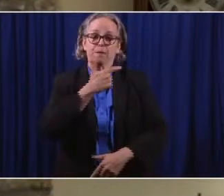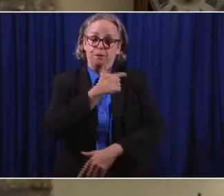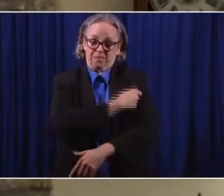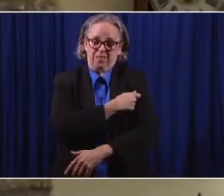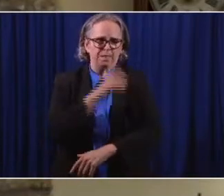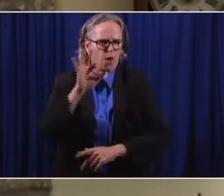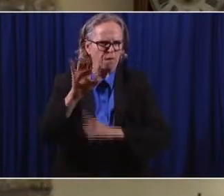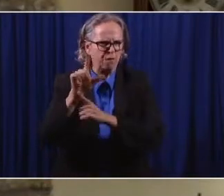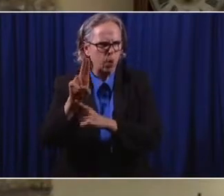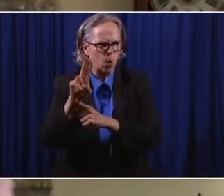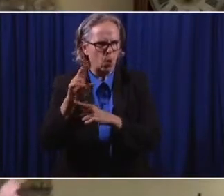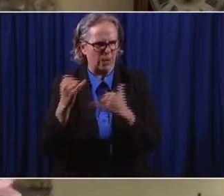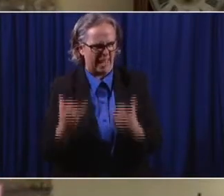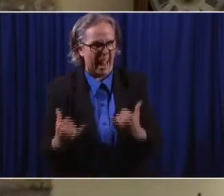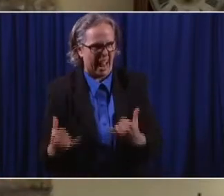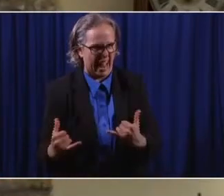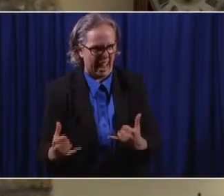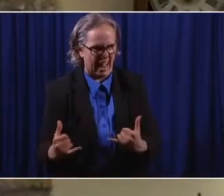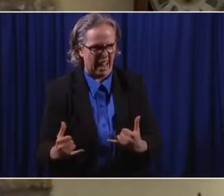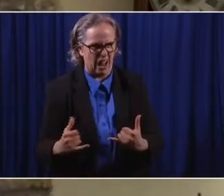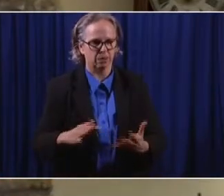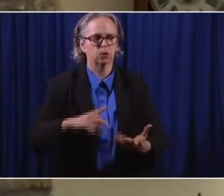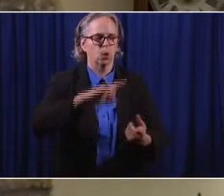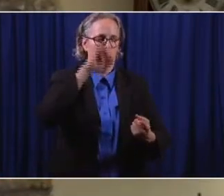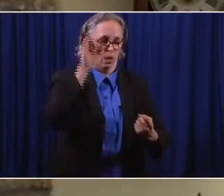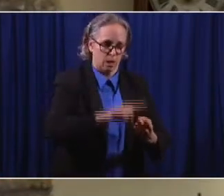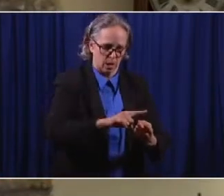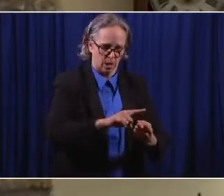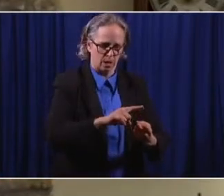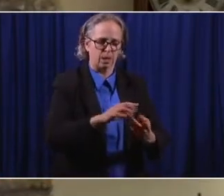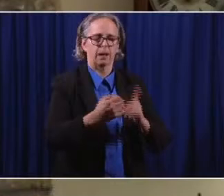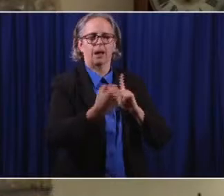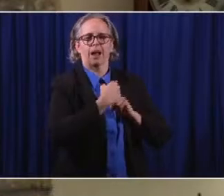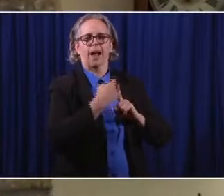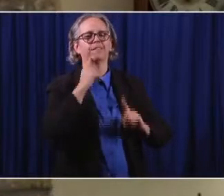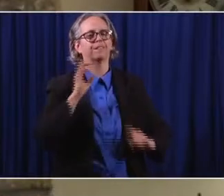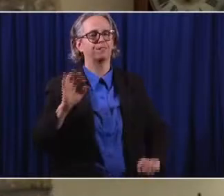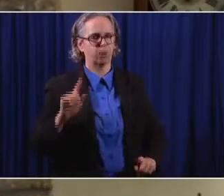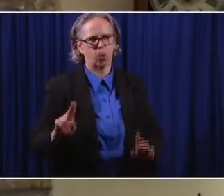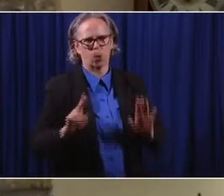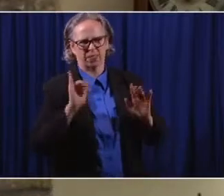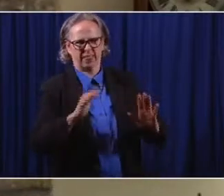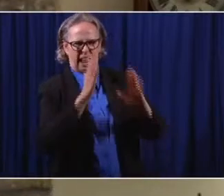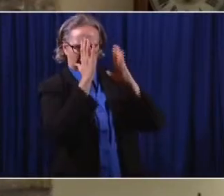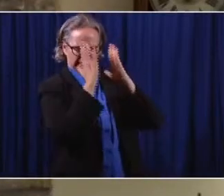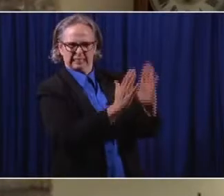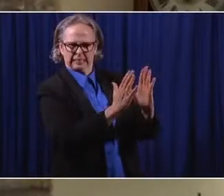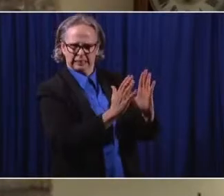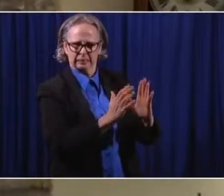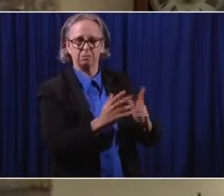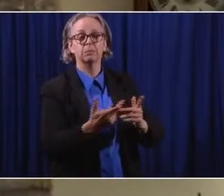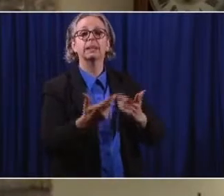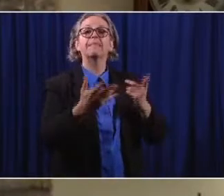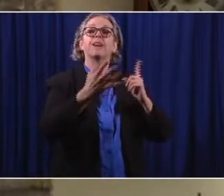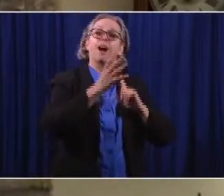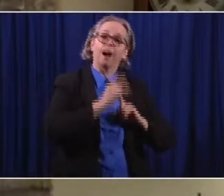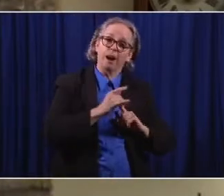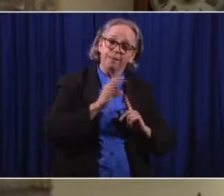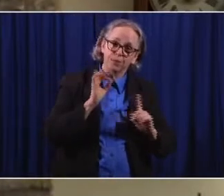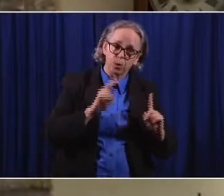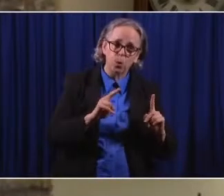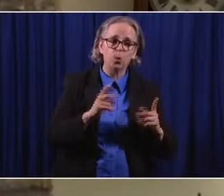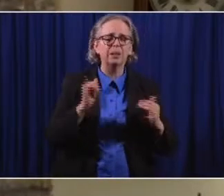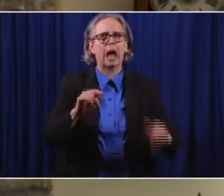of getting flu, but also your chance, if you do get it, of the severity of it. So it clearly is in